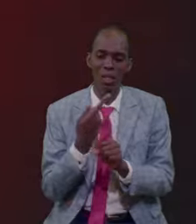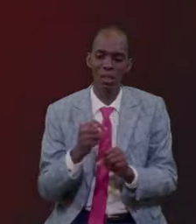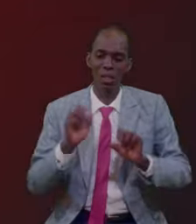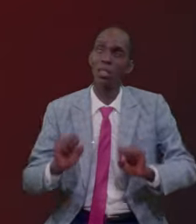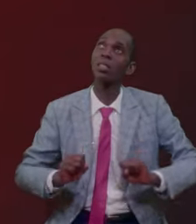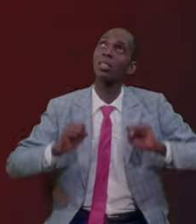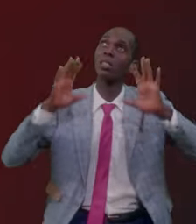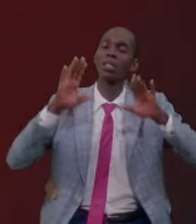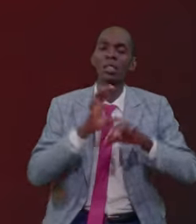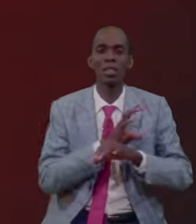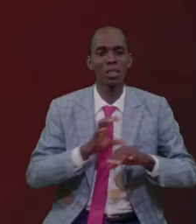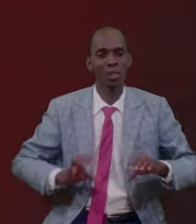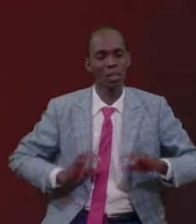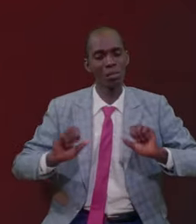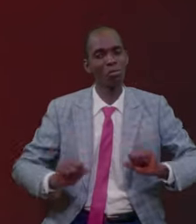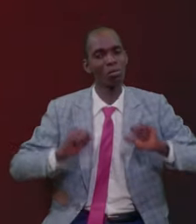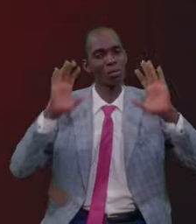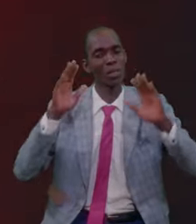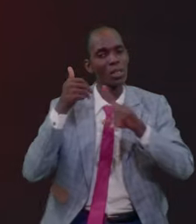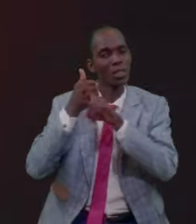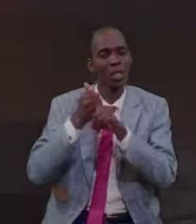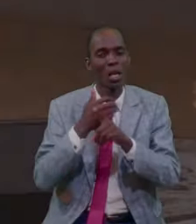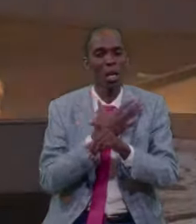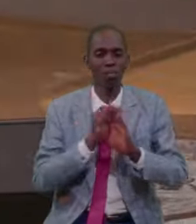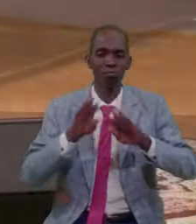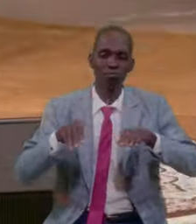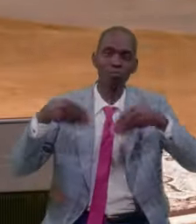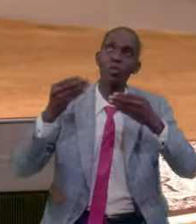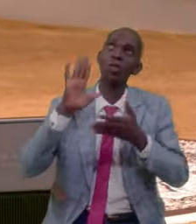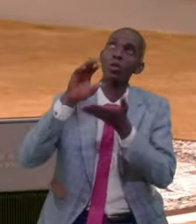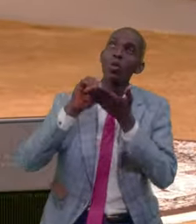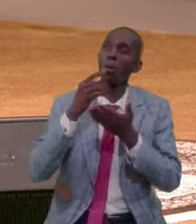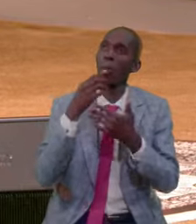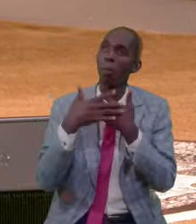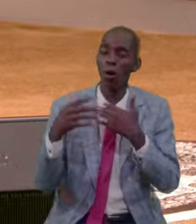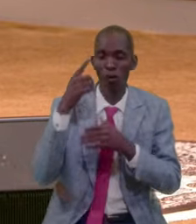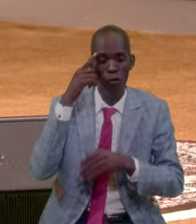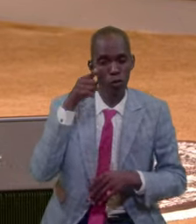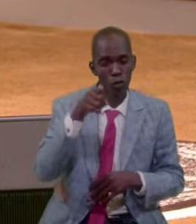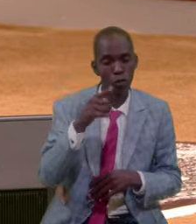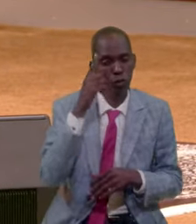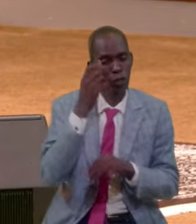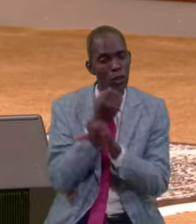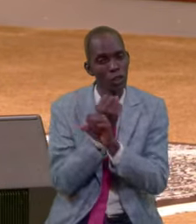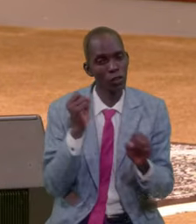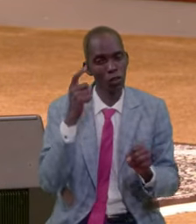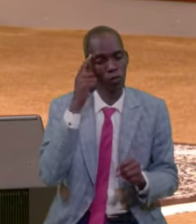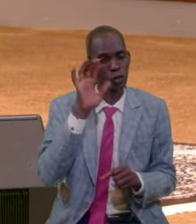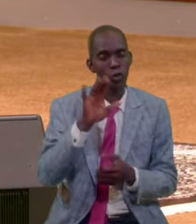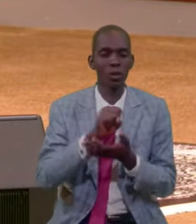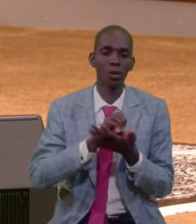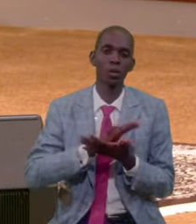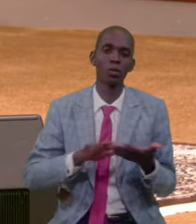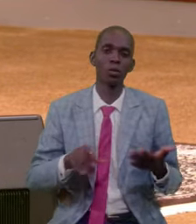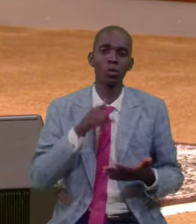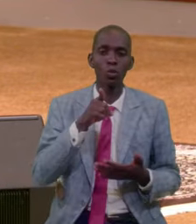blood he shed for your salvation, for your sanctification. And you are forever grateful. In attitude, you are grateful.